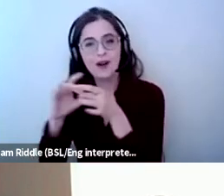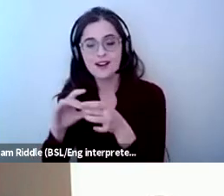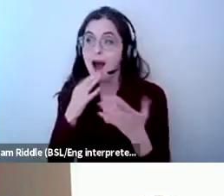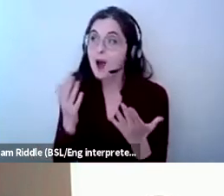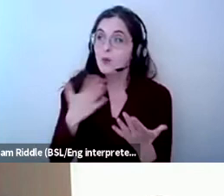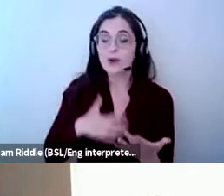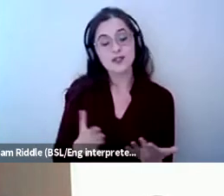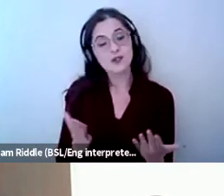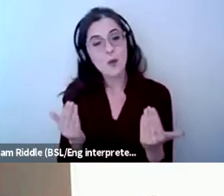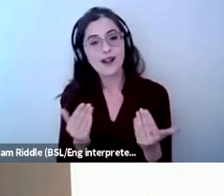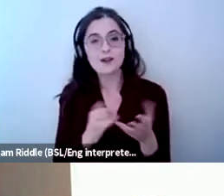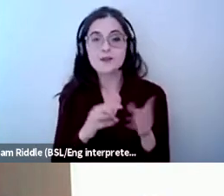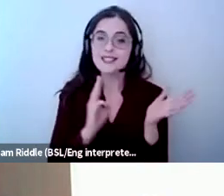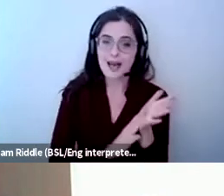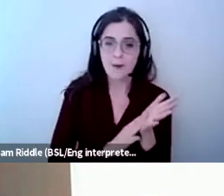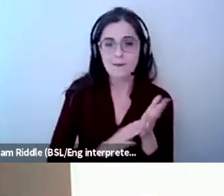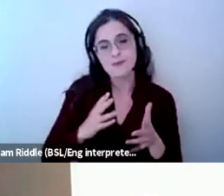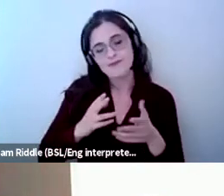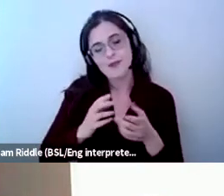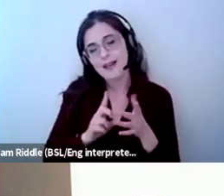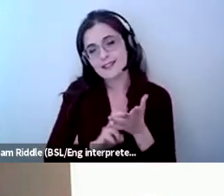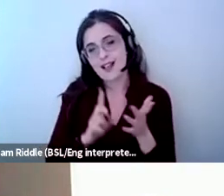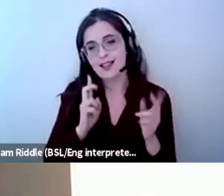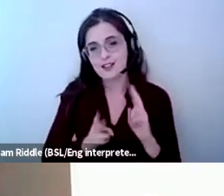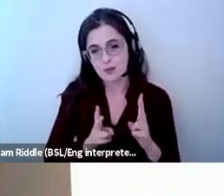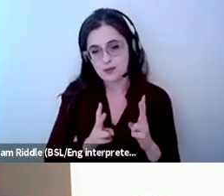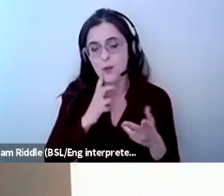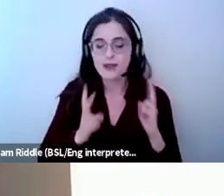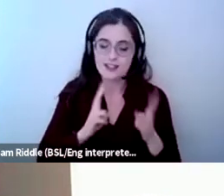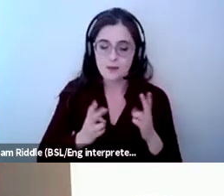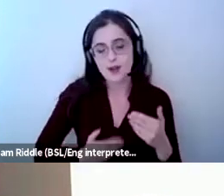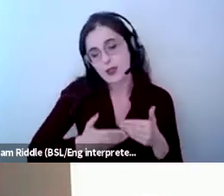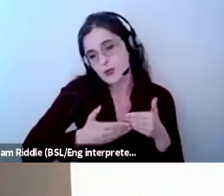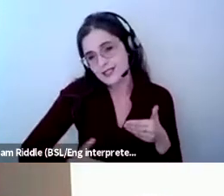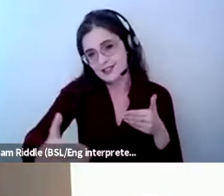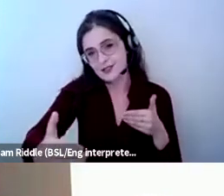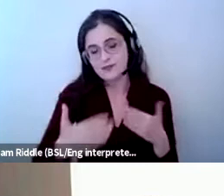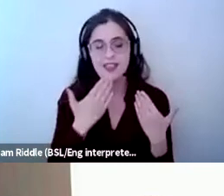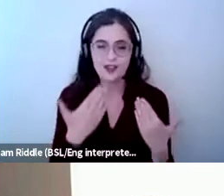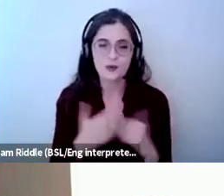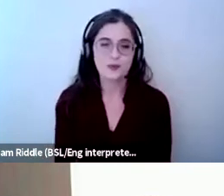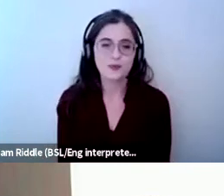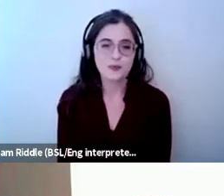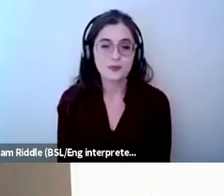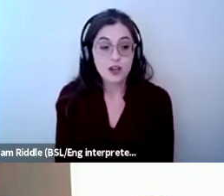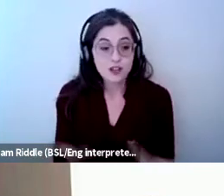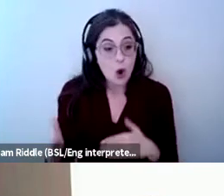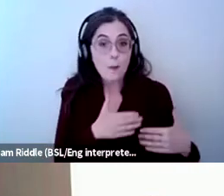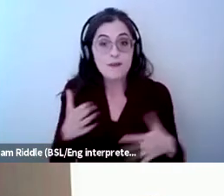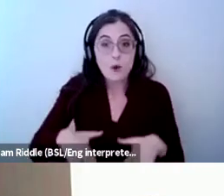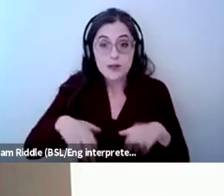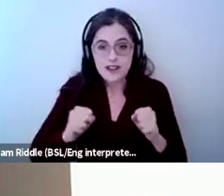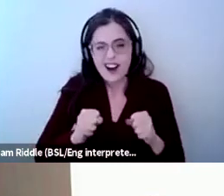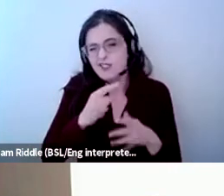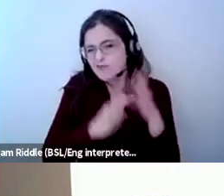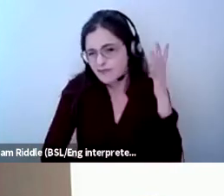who'll be interpreting throughout the session today. Thank you, Sam. Before we start, a couple of bits